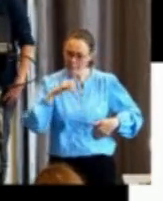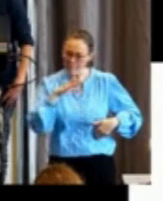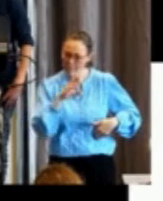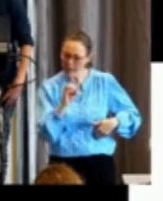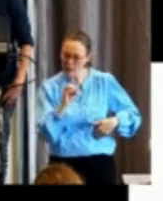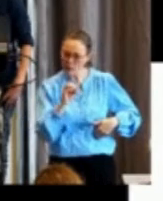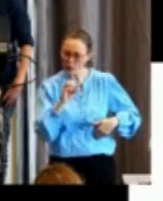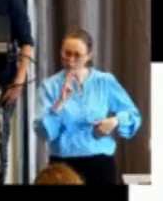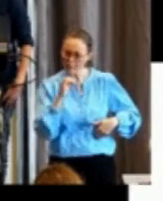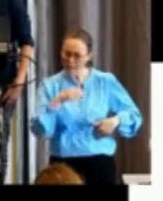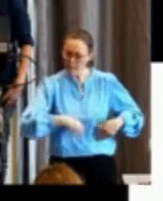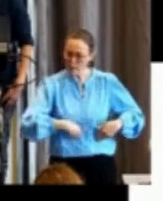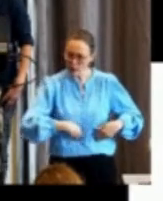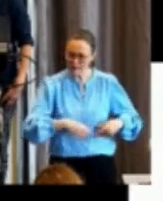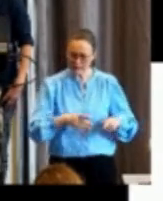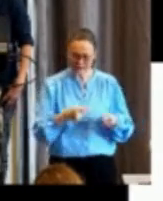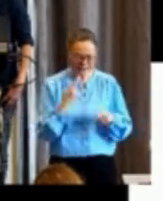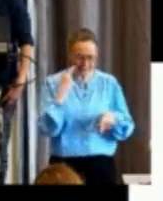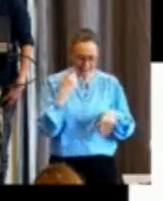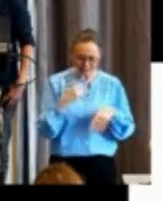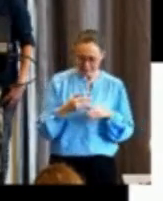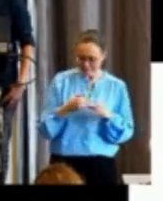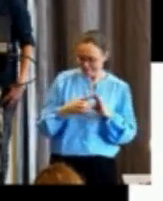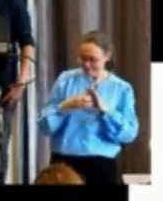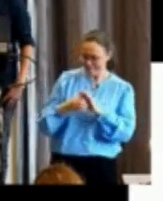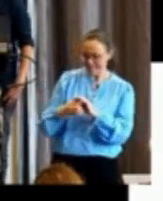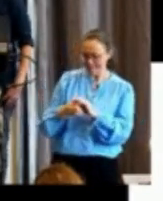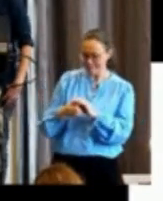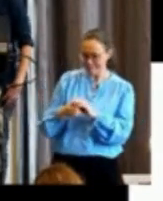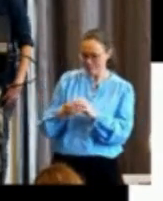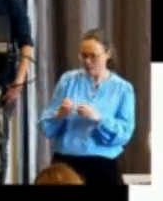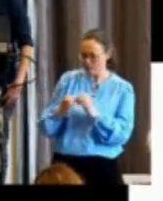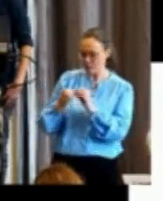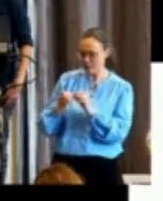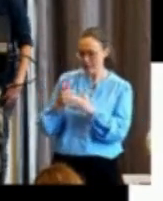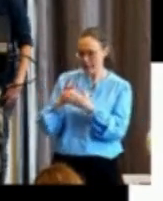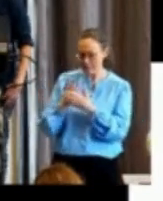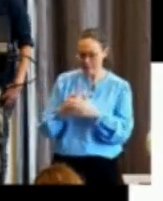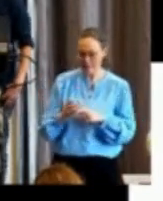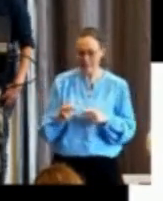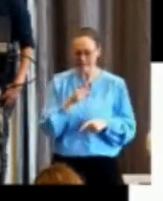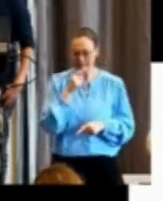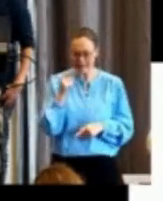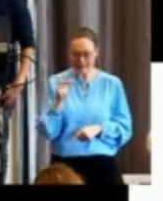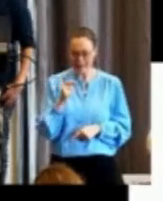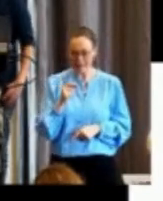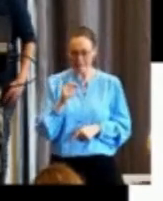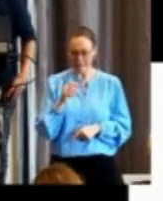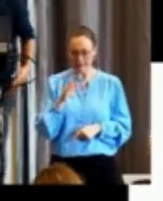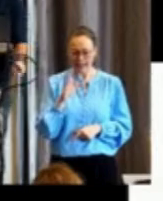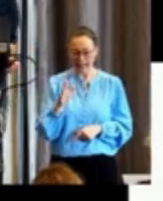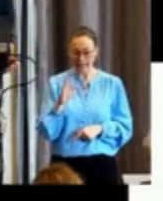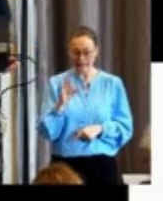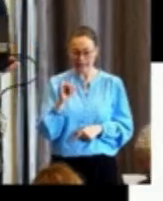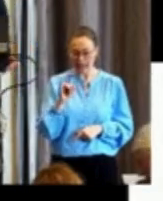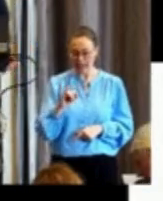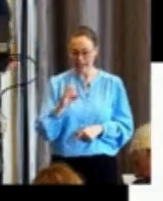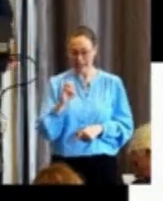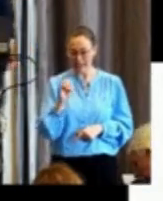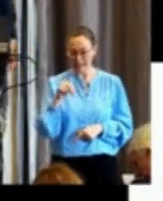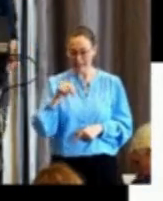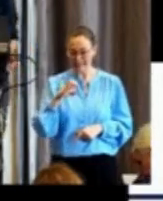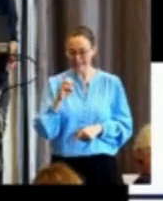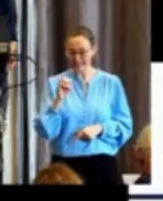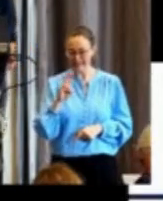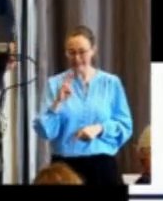rare form or a rare condition that leads to epilepsy, known as limbic encephalitis. Hey, right, okay. So very